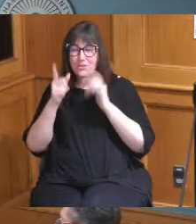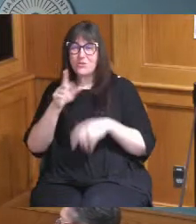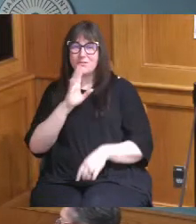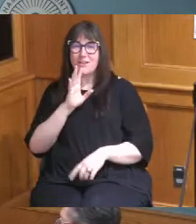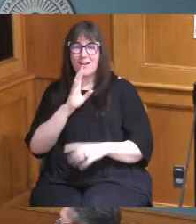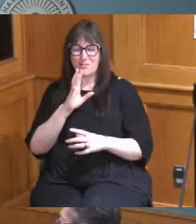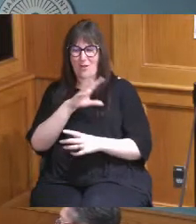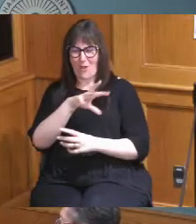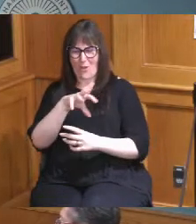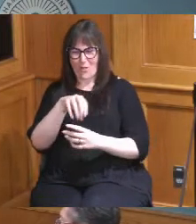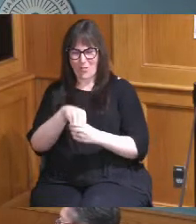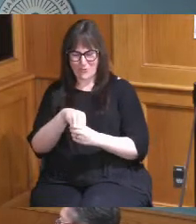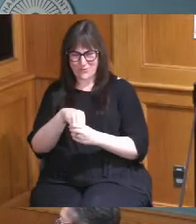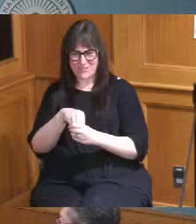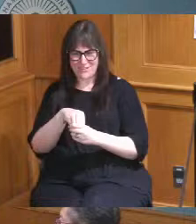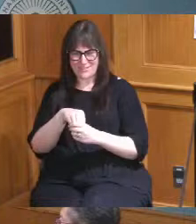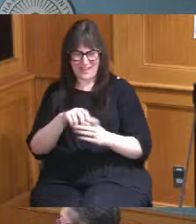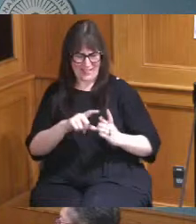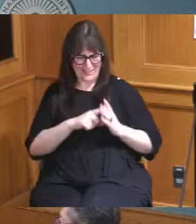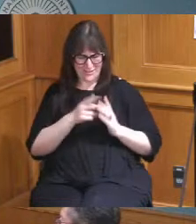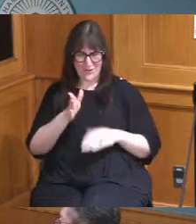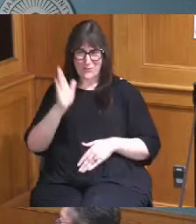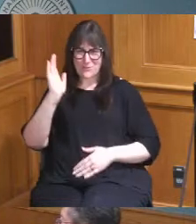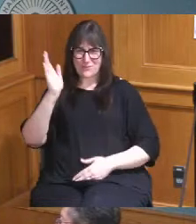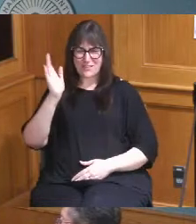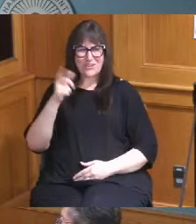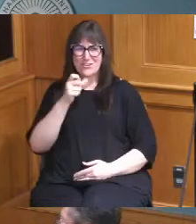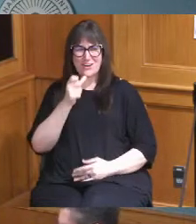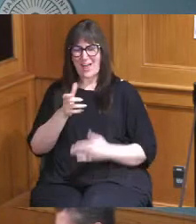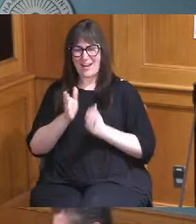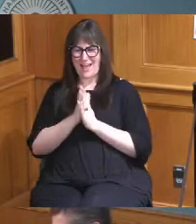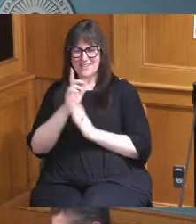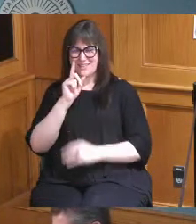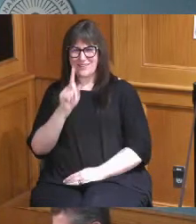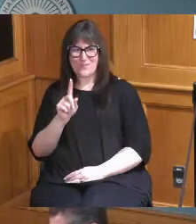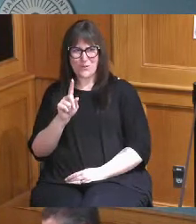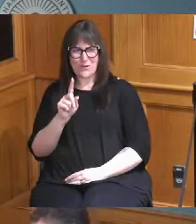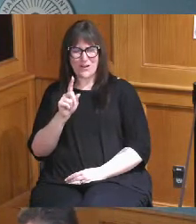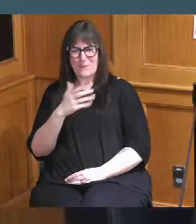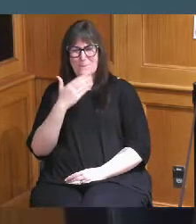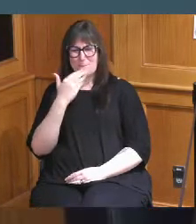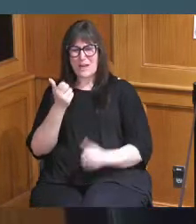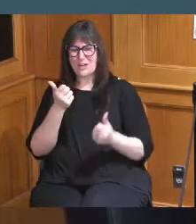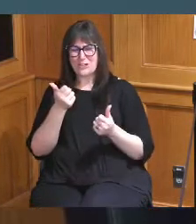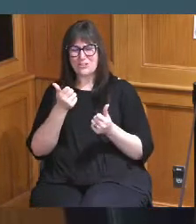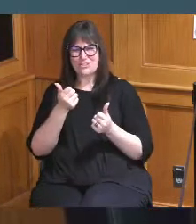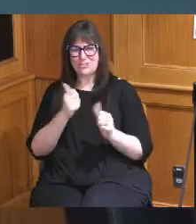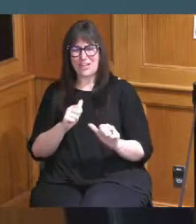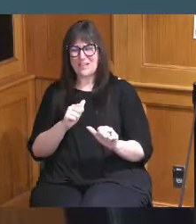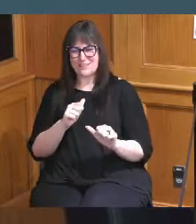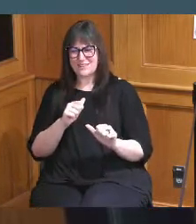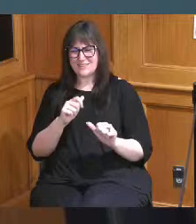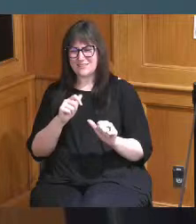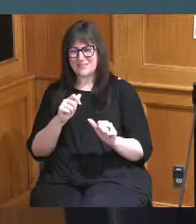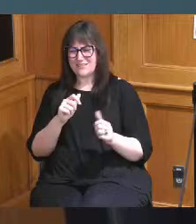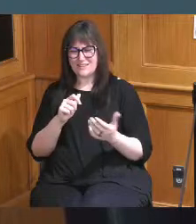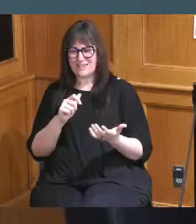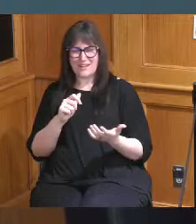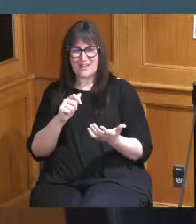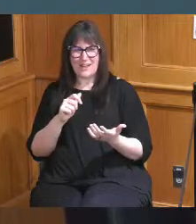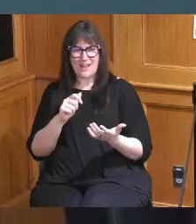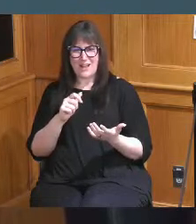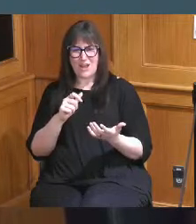about inclusion at the beginning, you're not asking for a better chance or a greater chance for people who